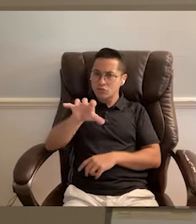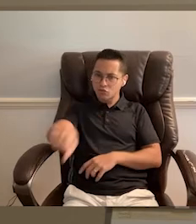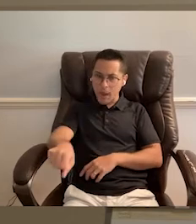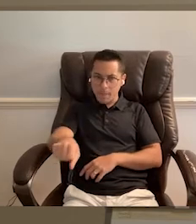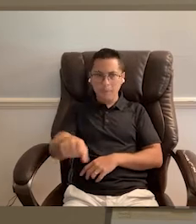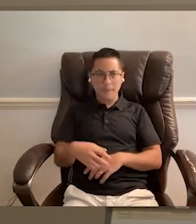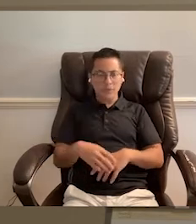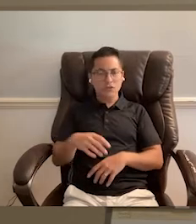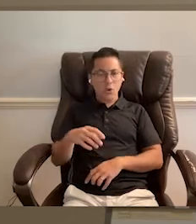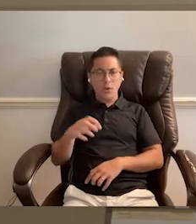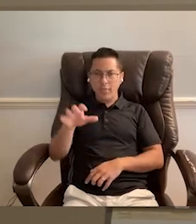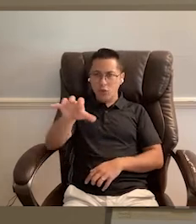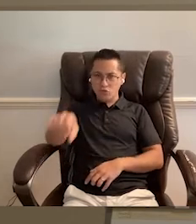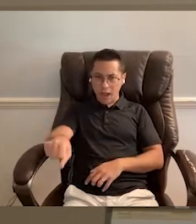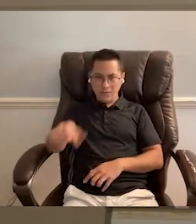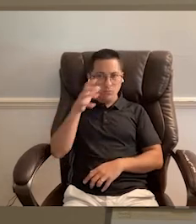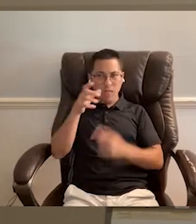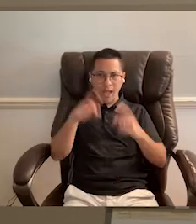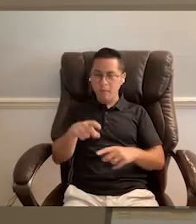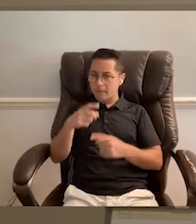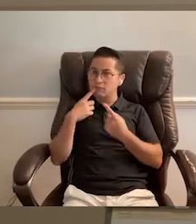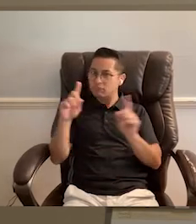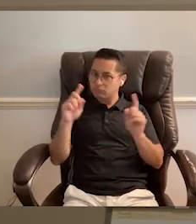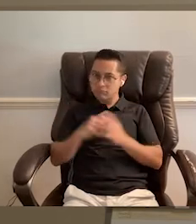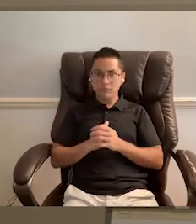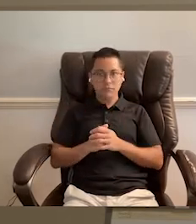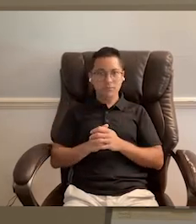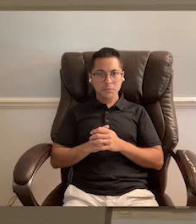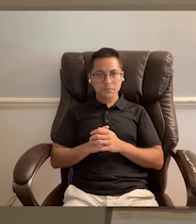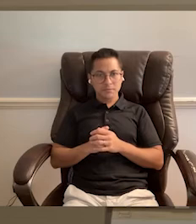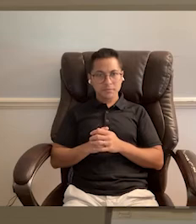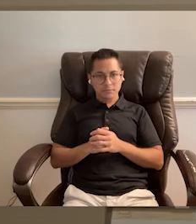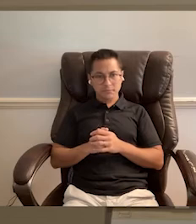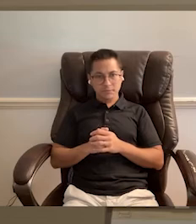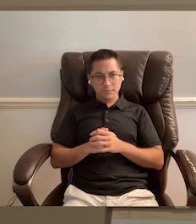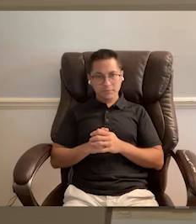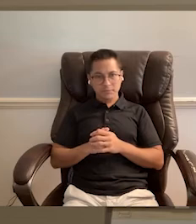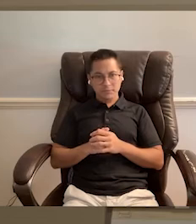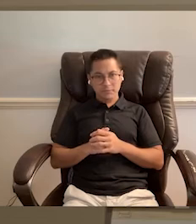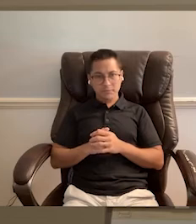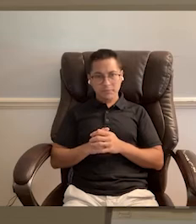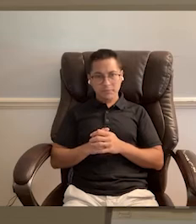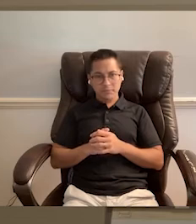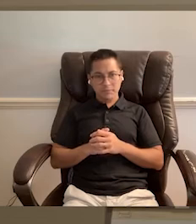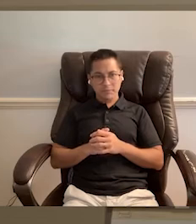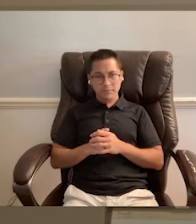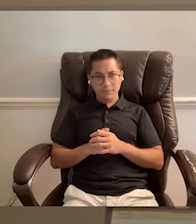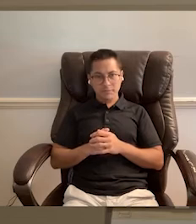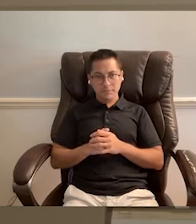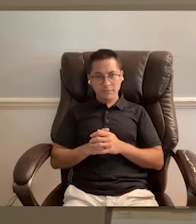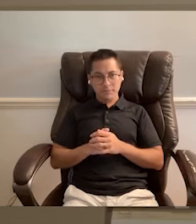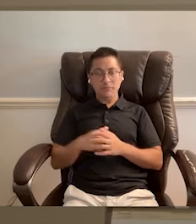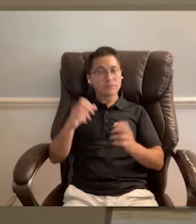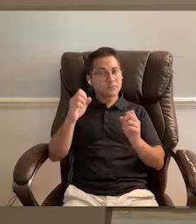Or maybe not. Oh, there. Grasping the bottle of water. So what he's doing, of course, this is accelerated,